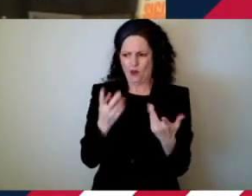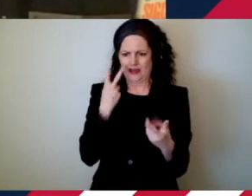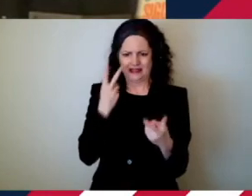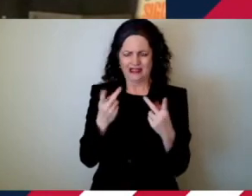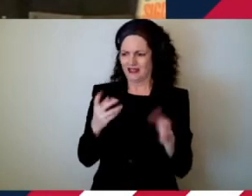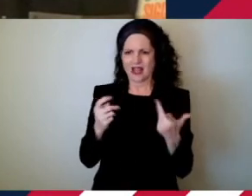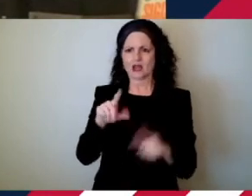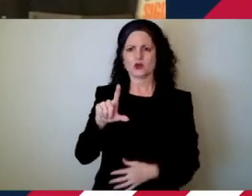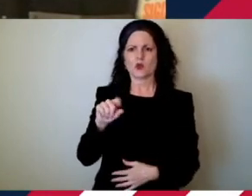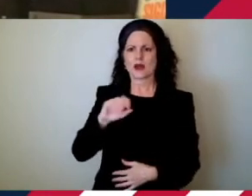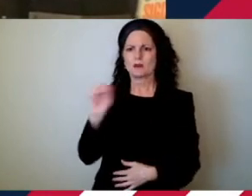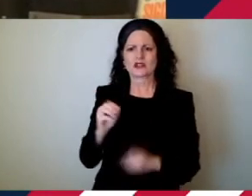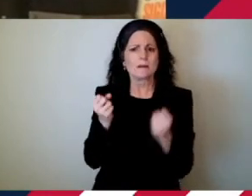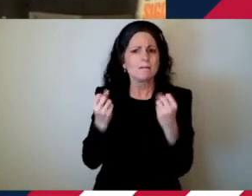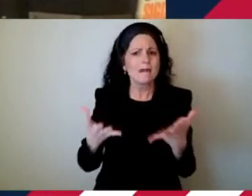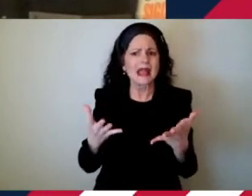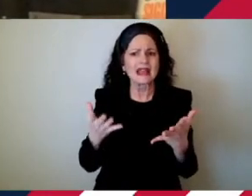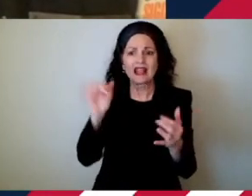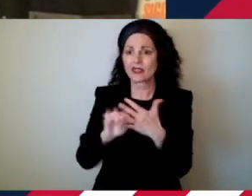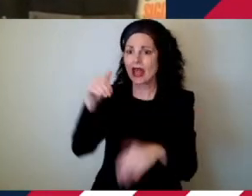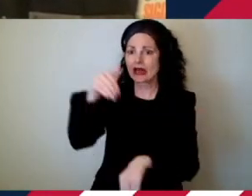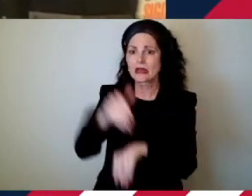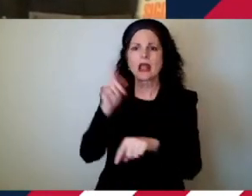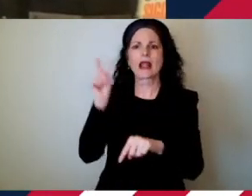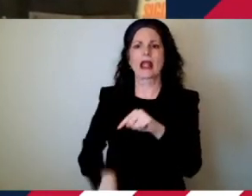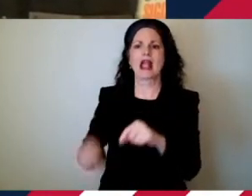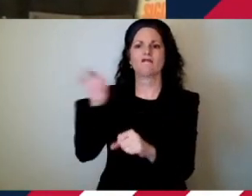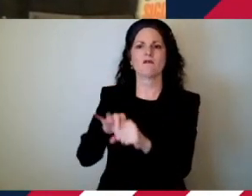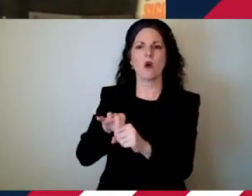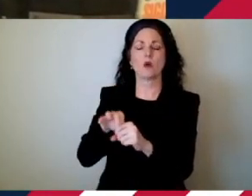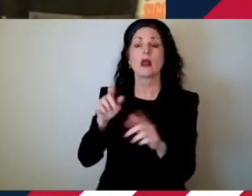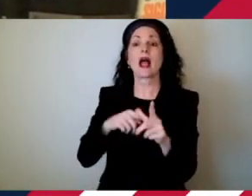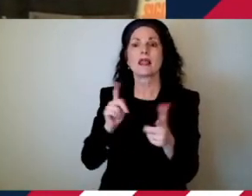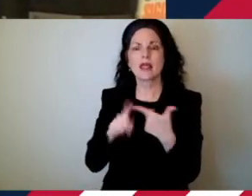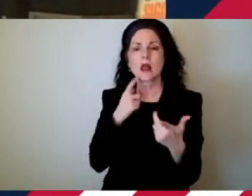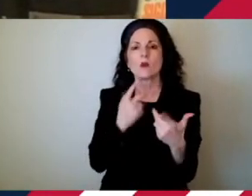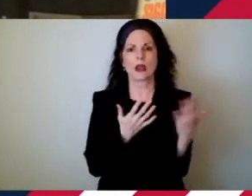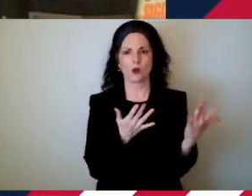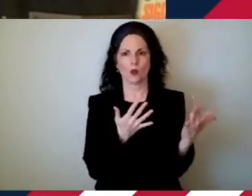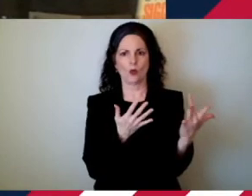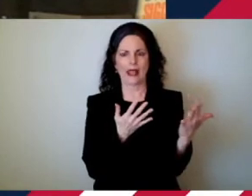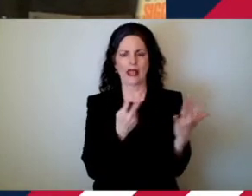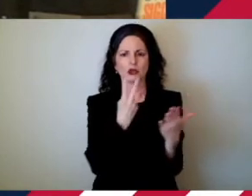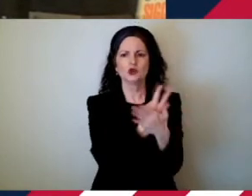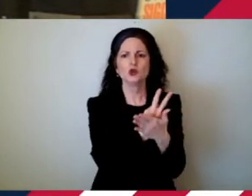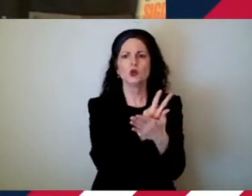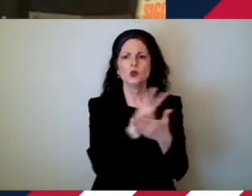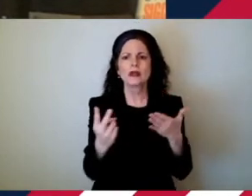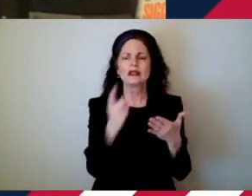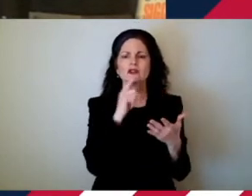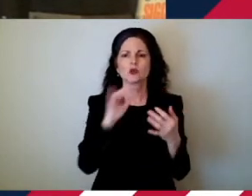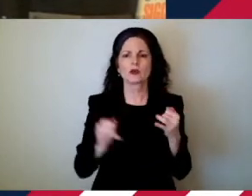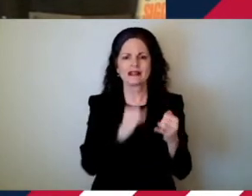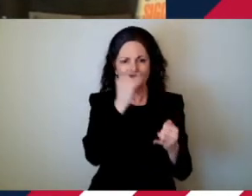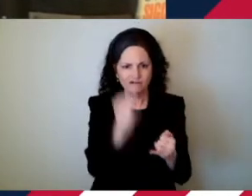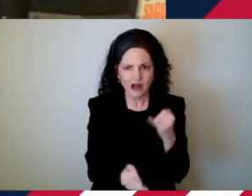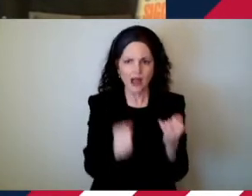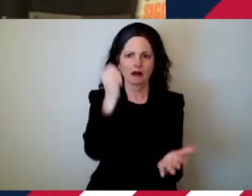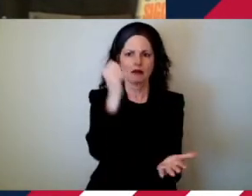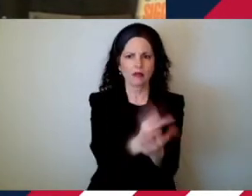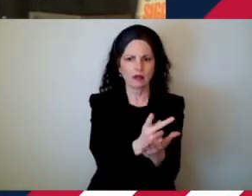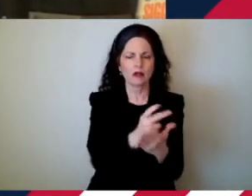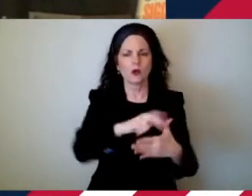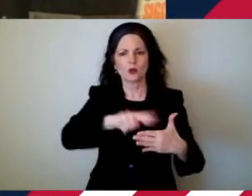at all on caucus night, and it took over 2 weeks to finalize results. Errors like this are one reason why DNC Chair